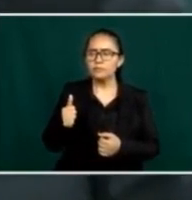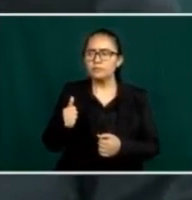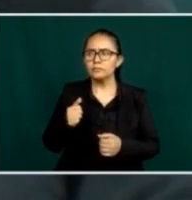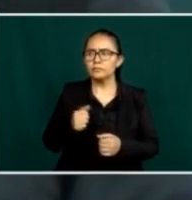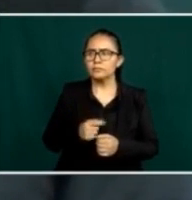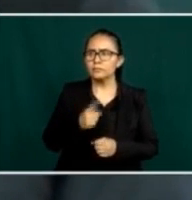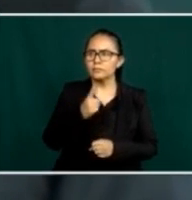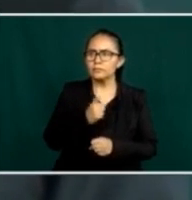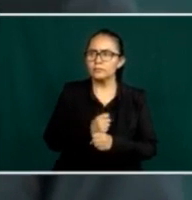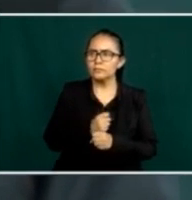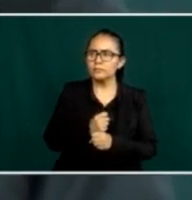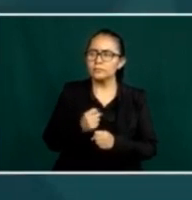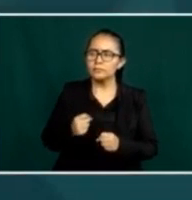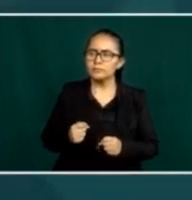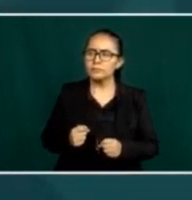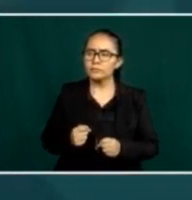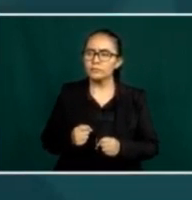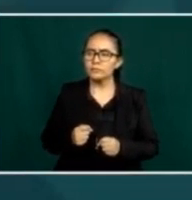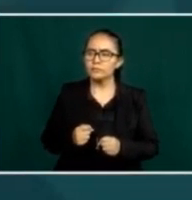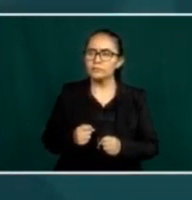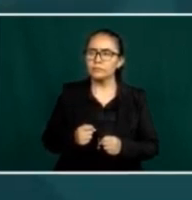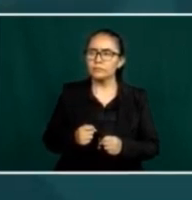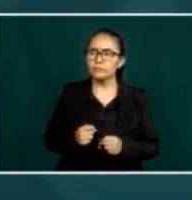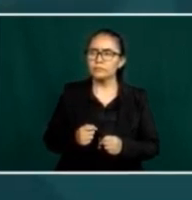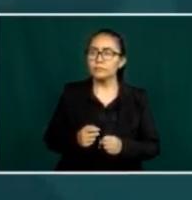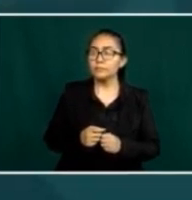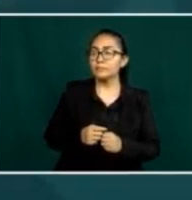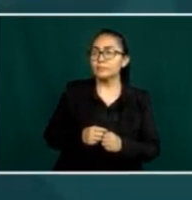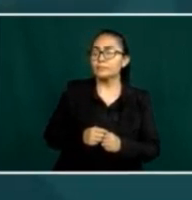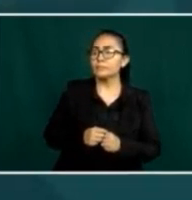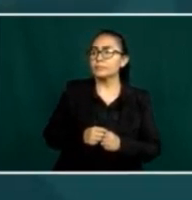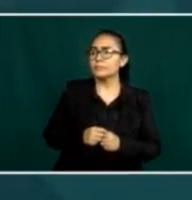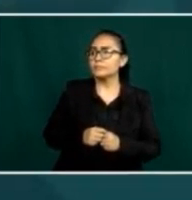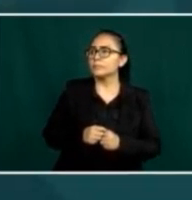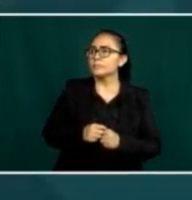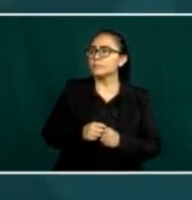Another. They had another note that